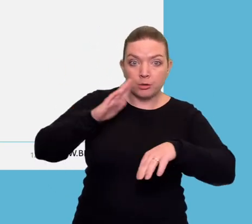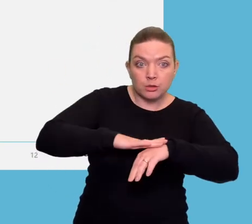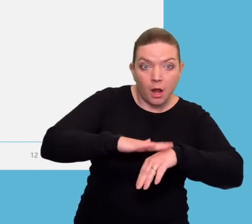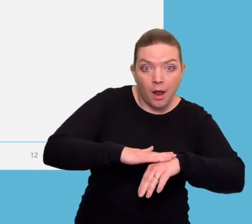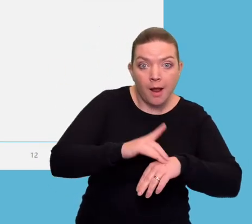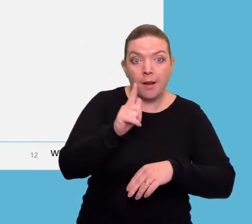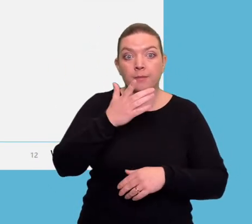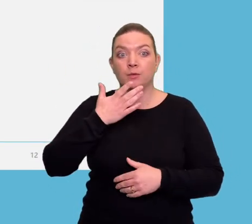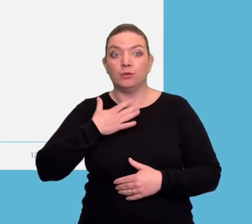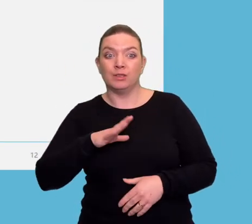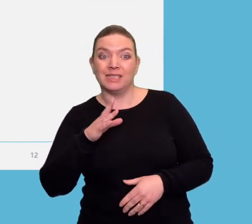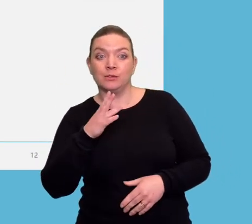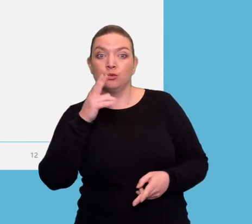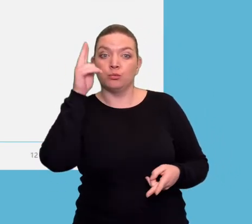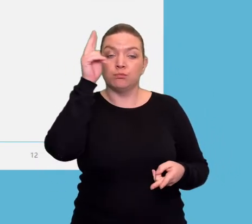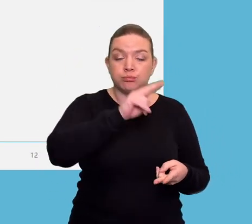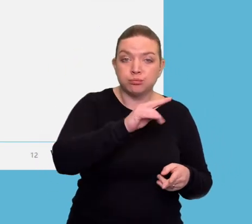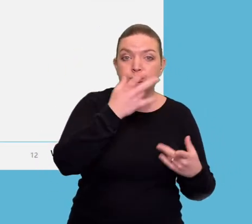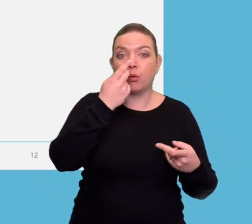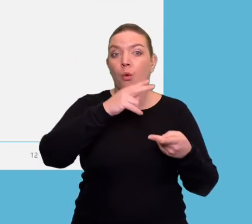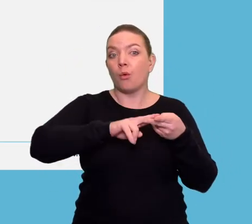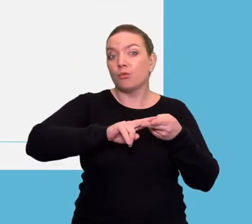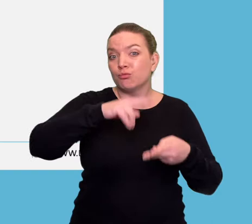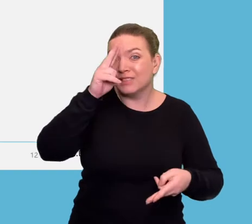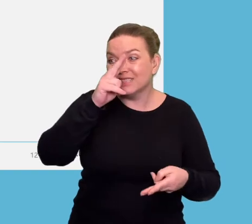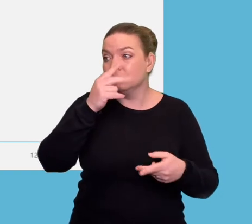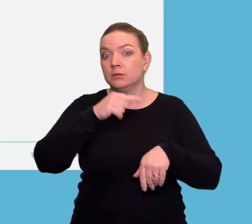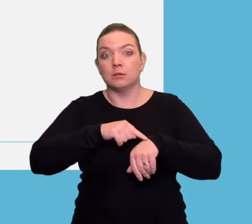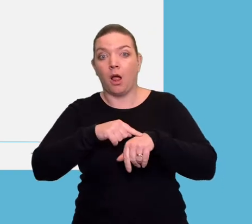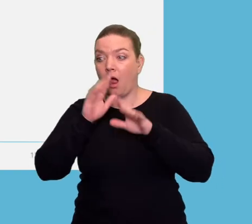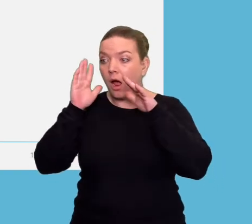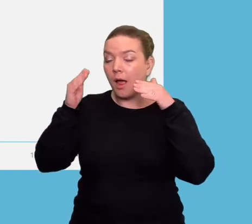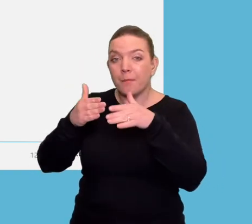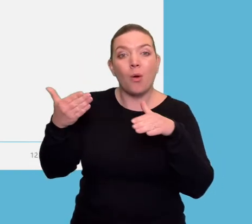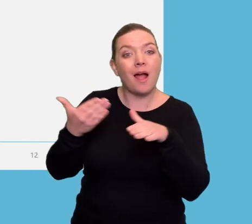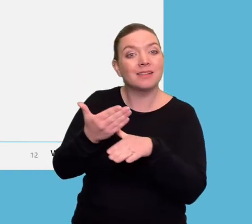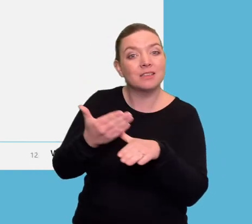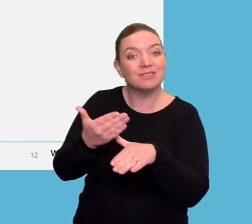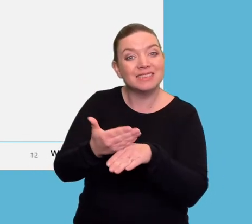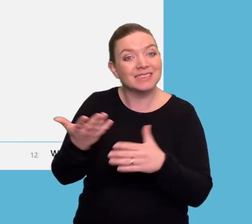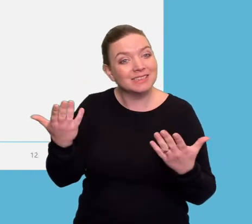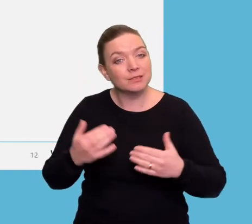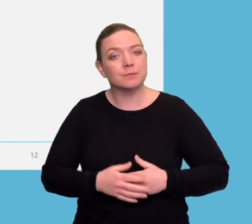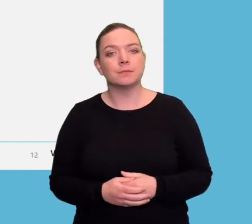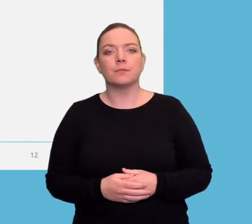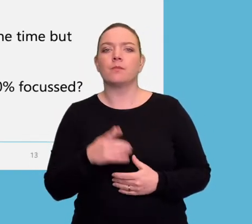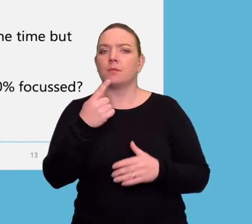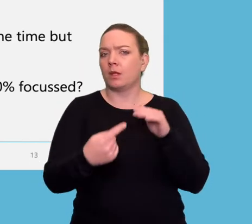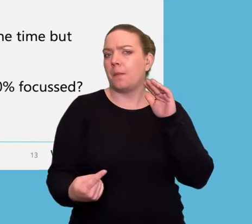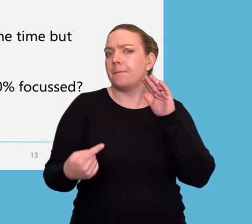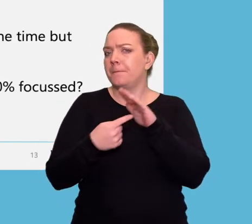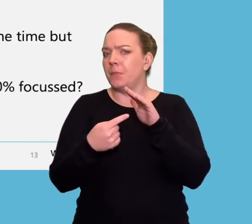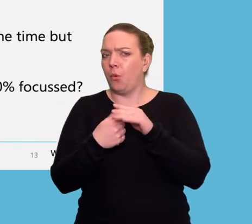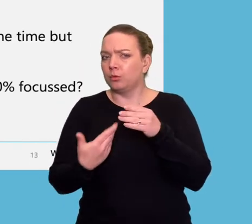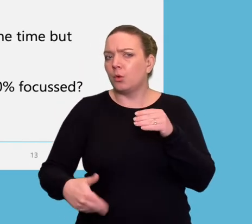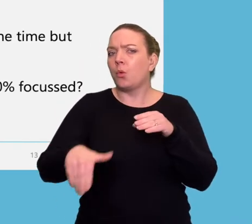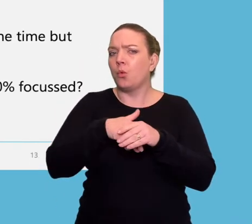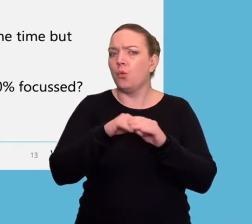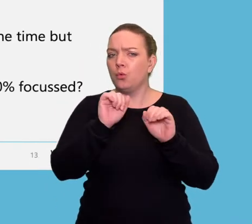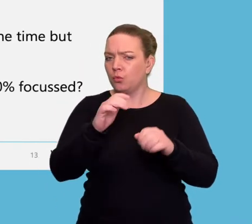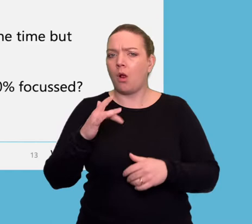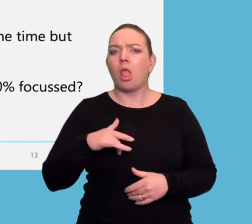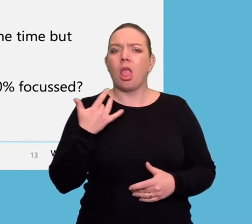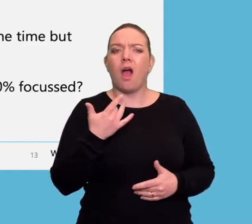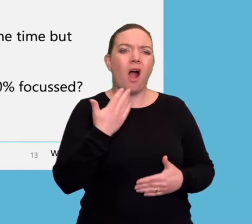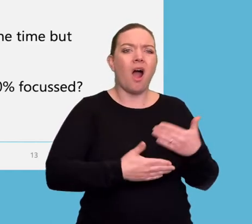Do you need to maybe reduce or increase the time spent on particular activities? It's really important to include things like life